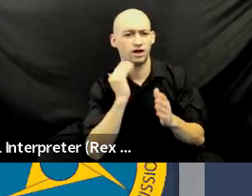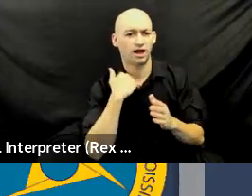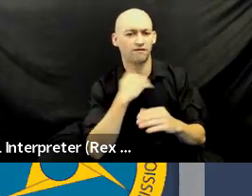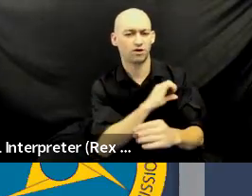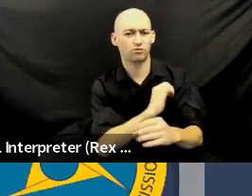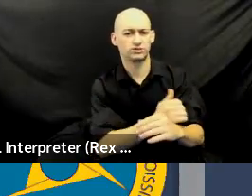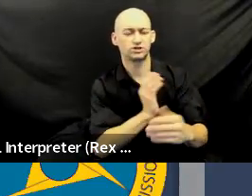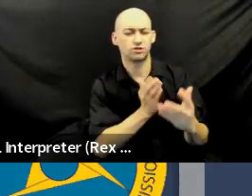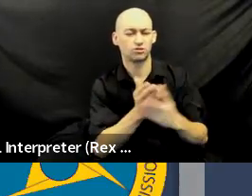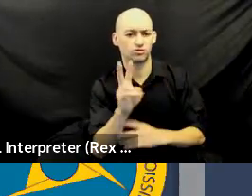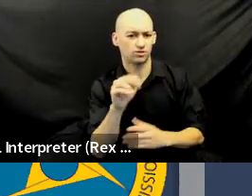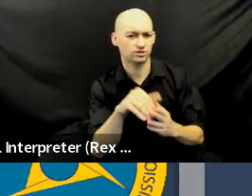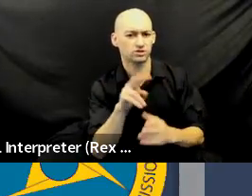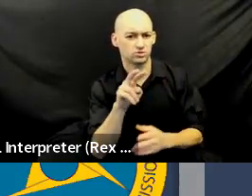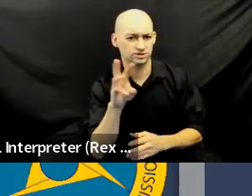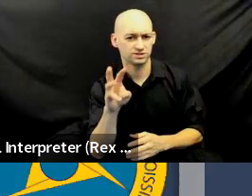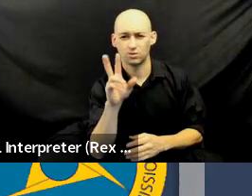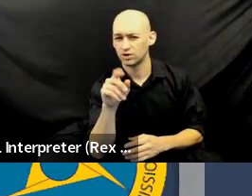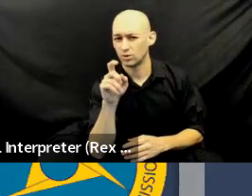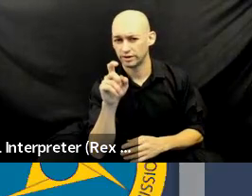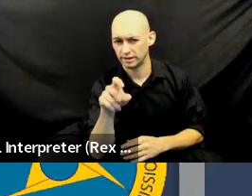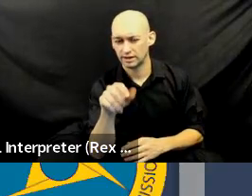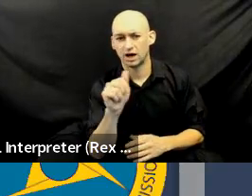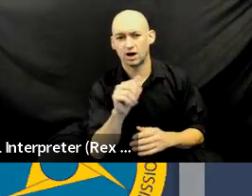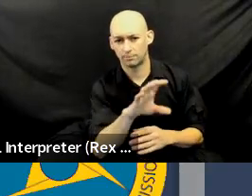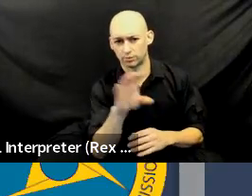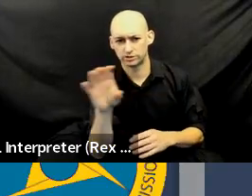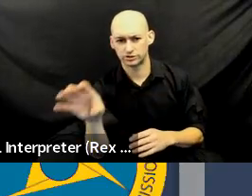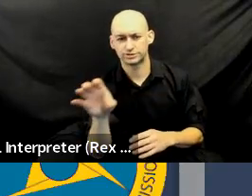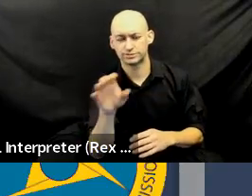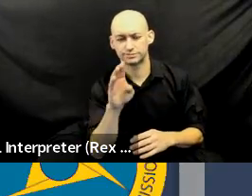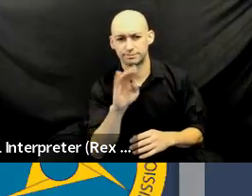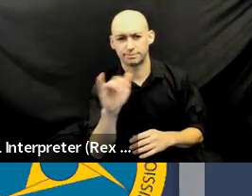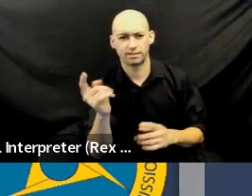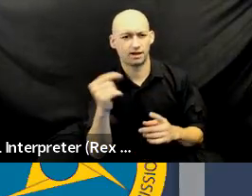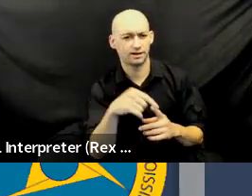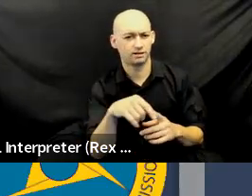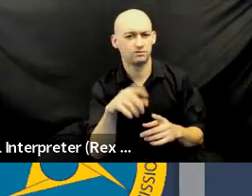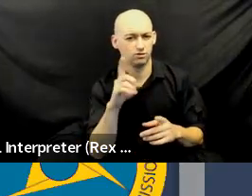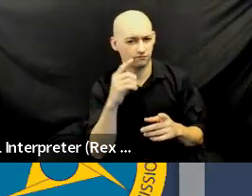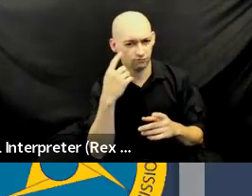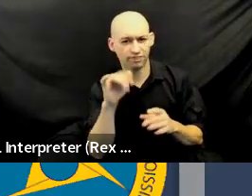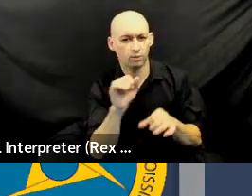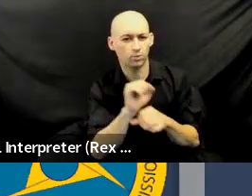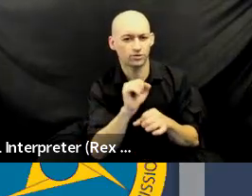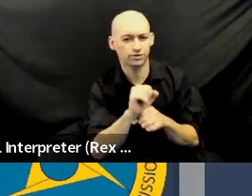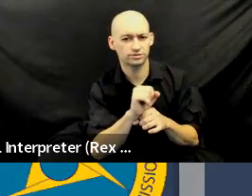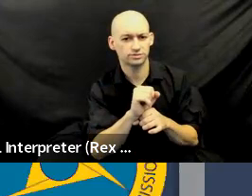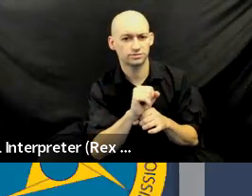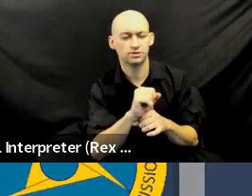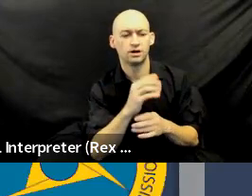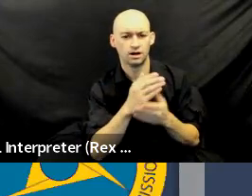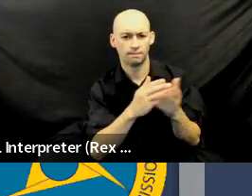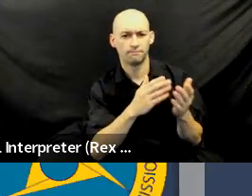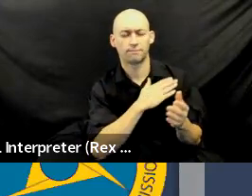So technically, we don't need an appropriations bill to work or to do our work here at Federal Highway. So as part of my update,